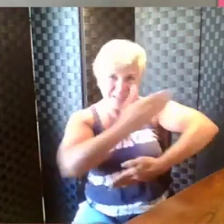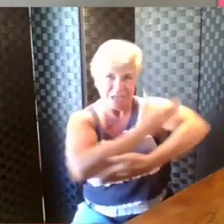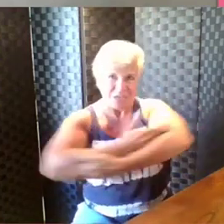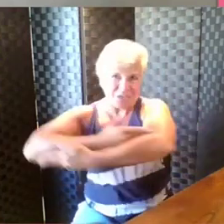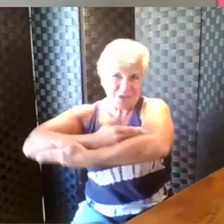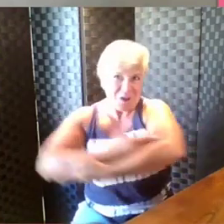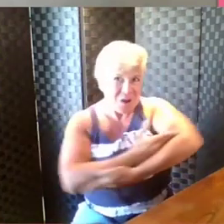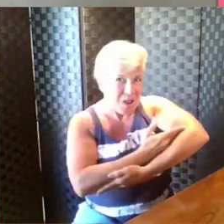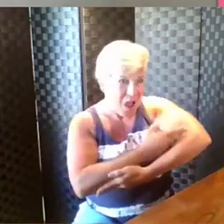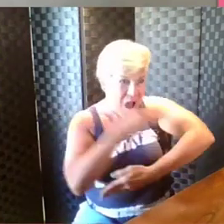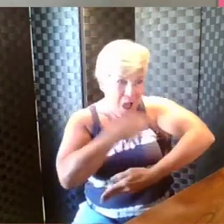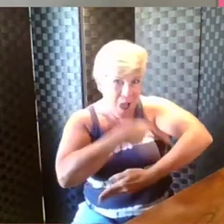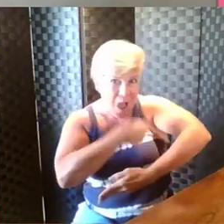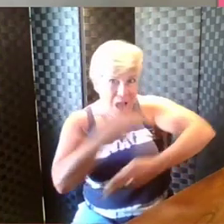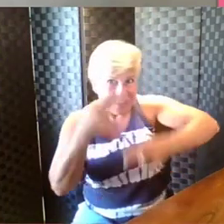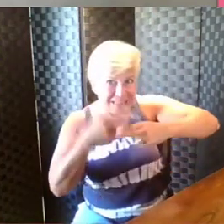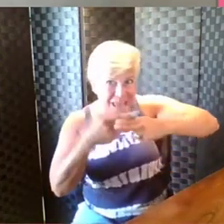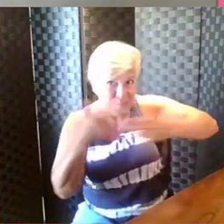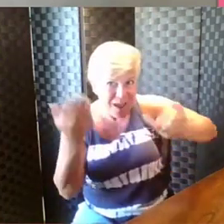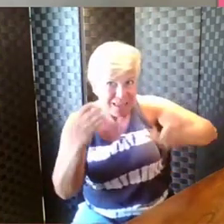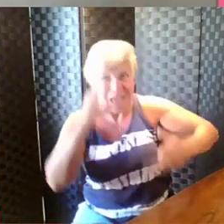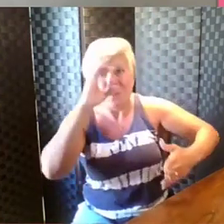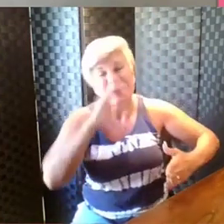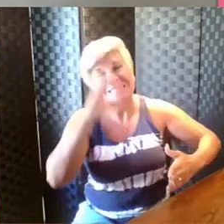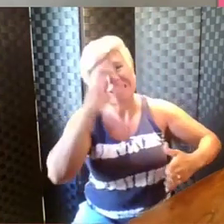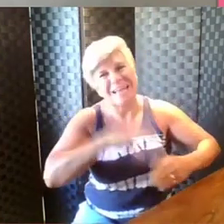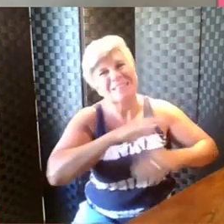of course, she named her Chrysanthemum.